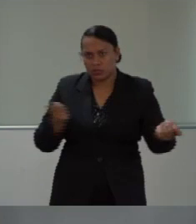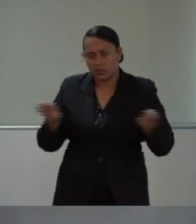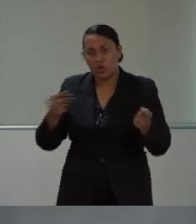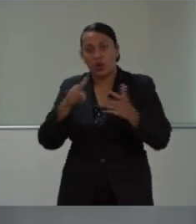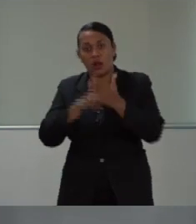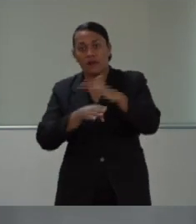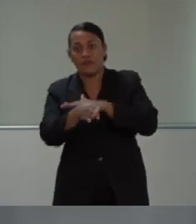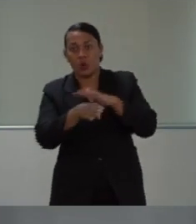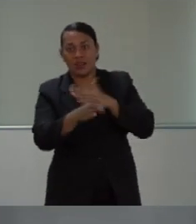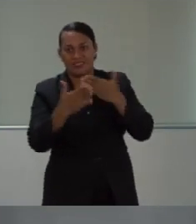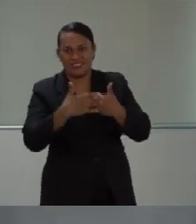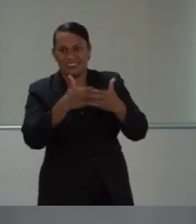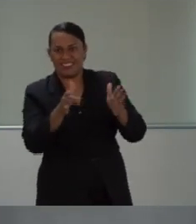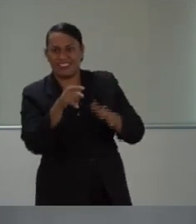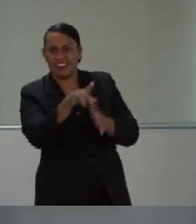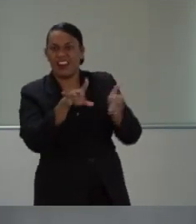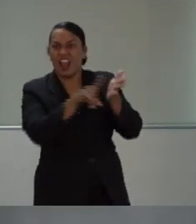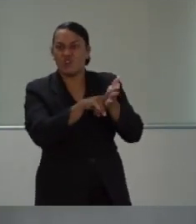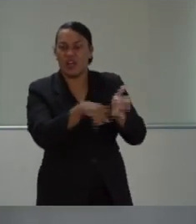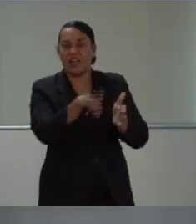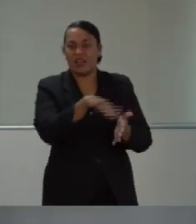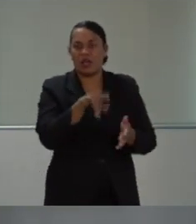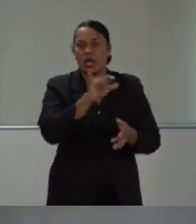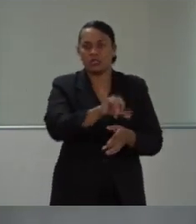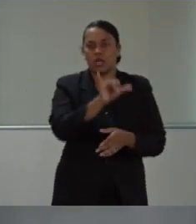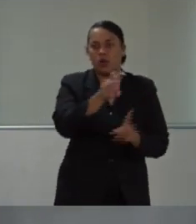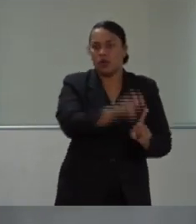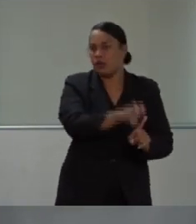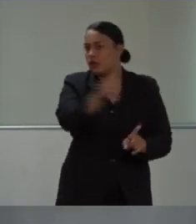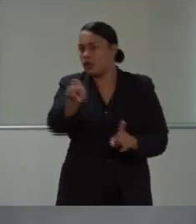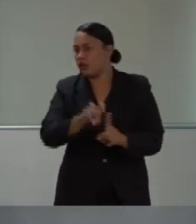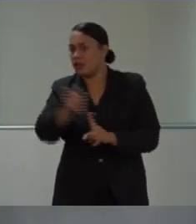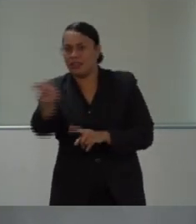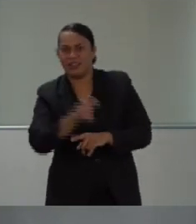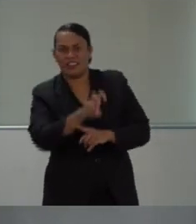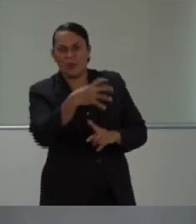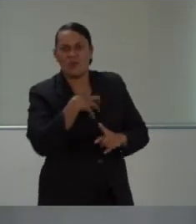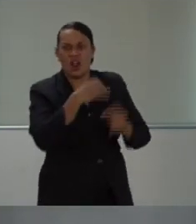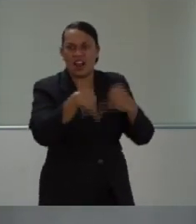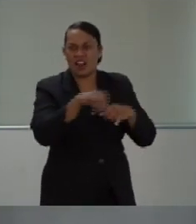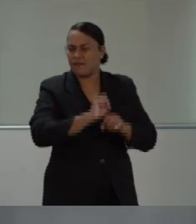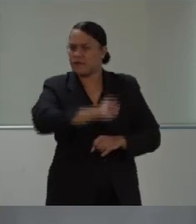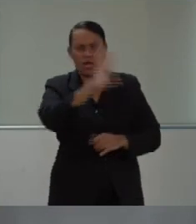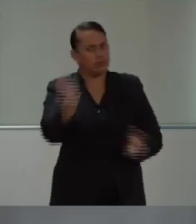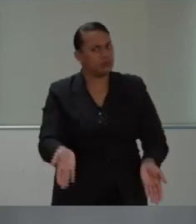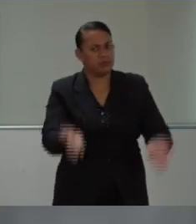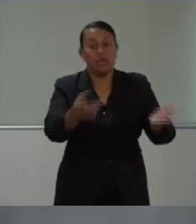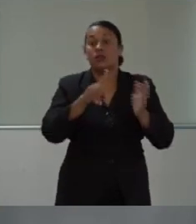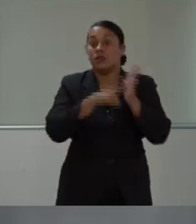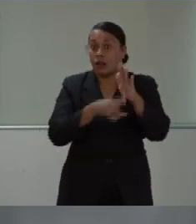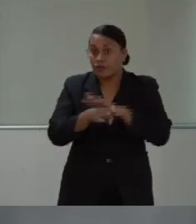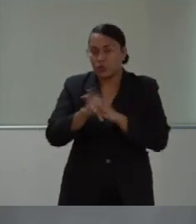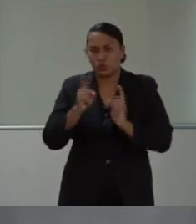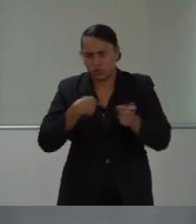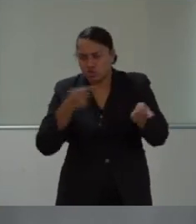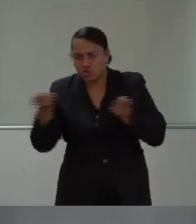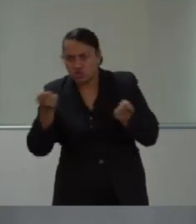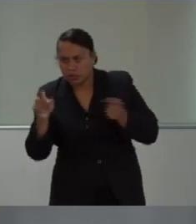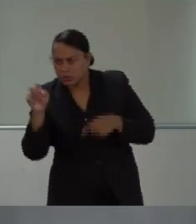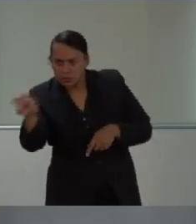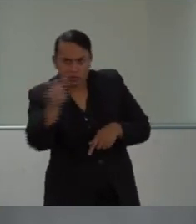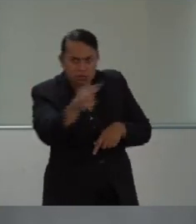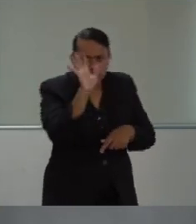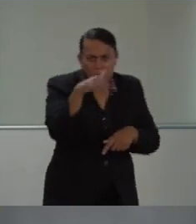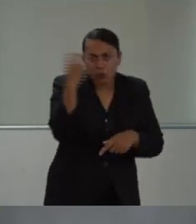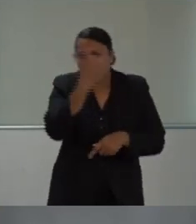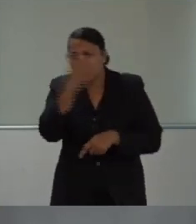blockade in lockdown in Lautoka has been lifted. And also some of the hotel workers that were out in the islands that need to get